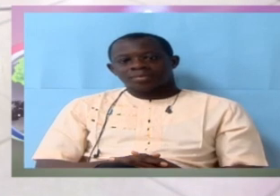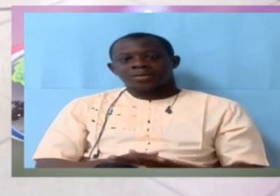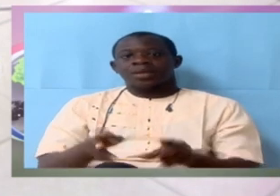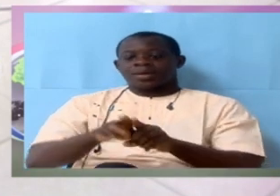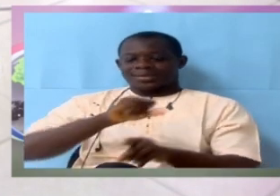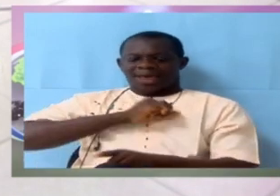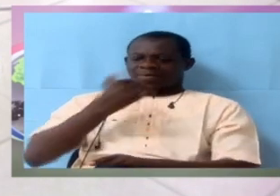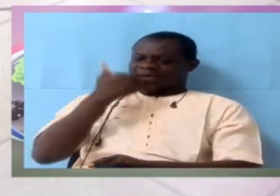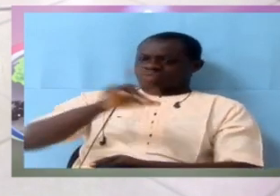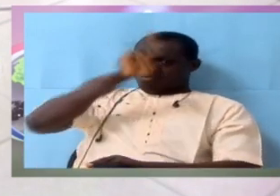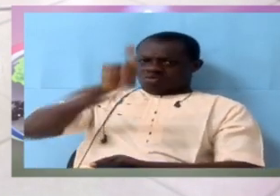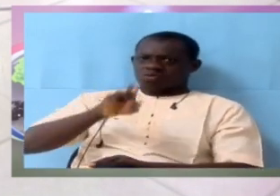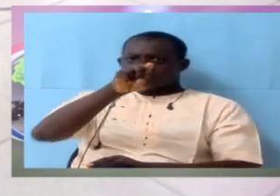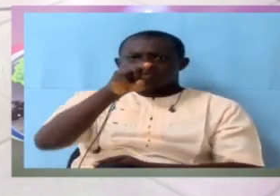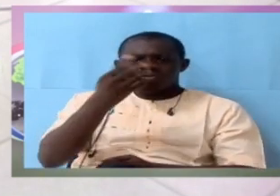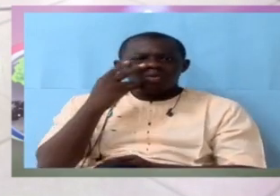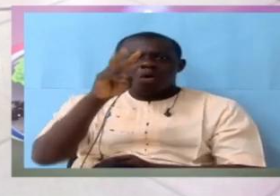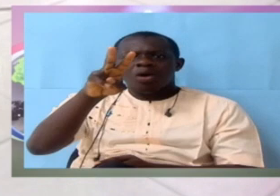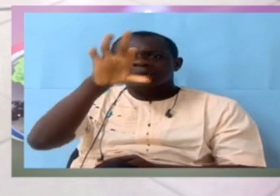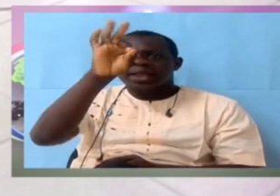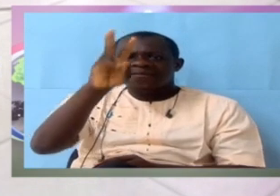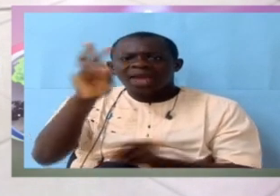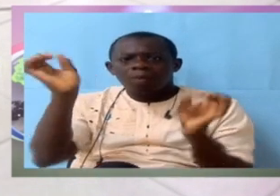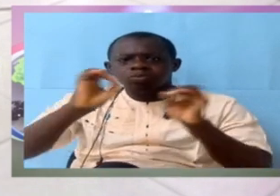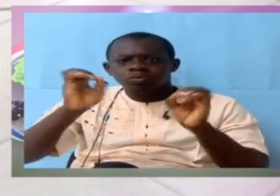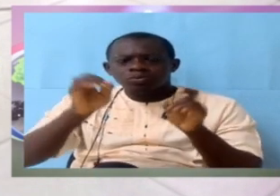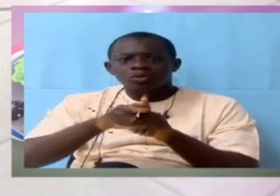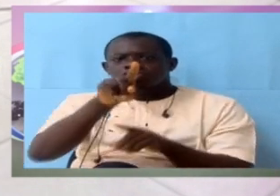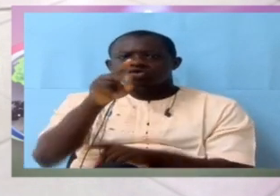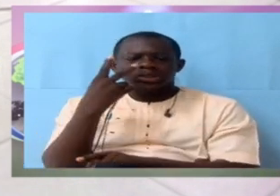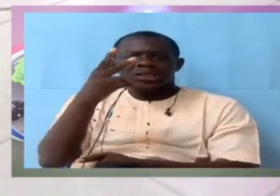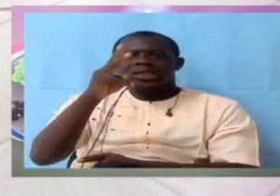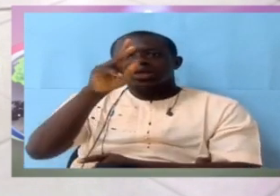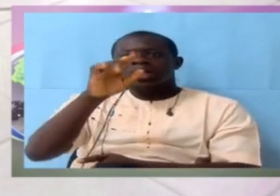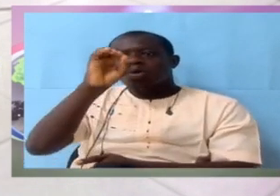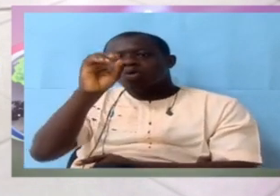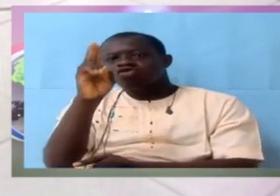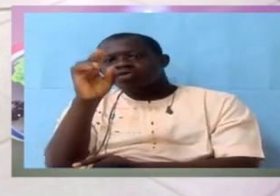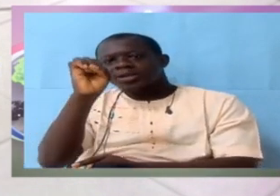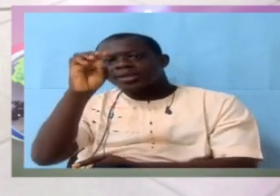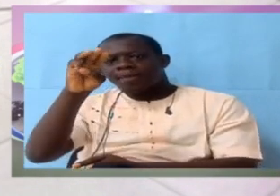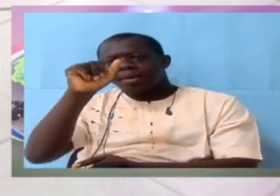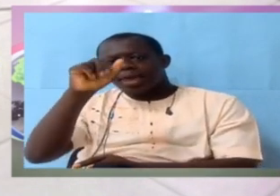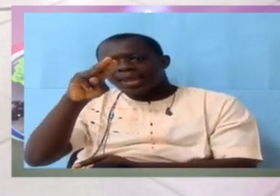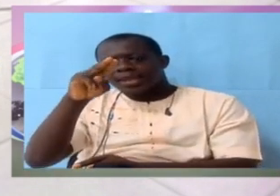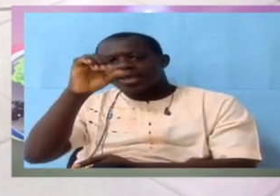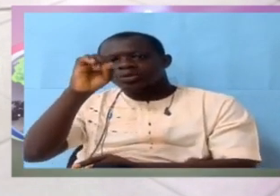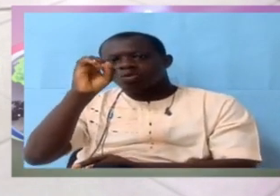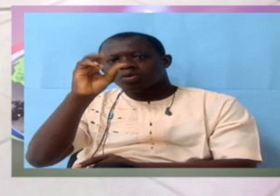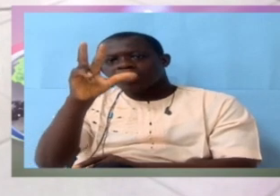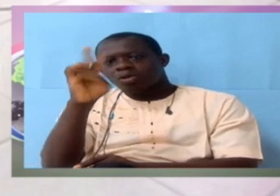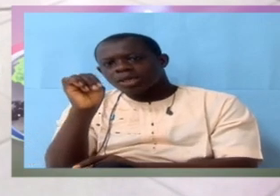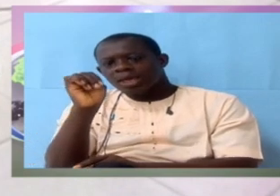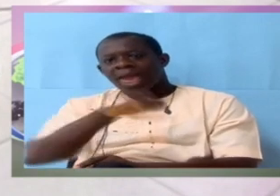He asked me, don't you look at the TV, haven't you seen Usman Sow and others like Keba Jane on